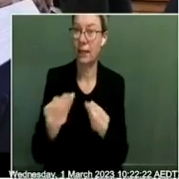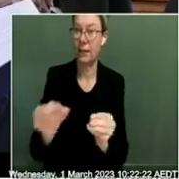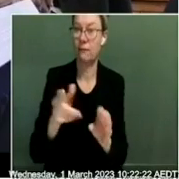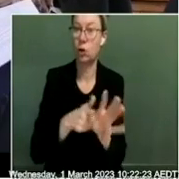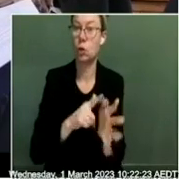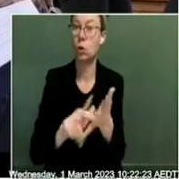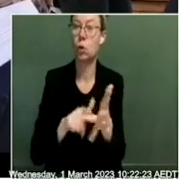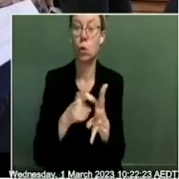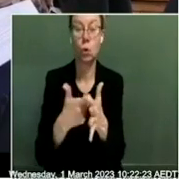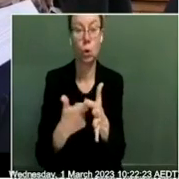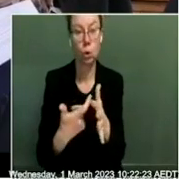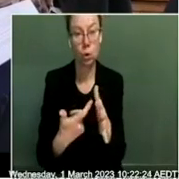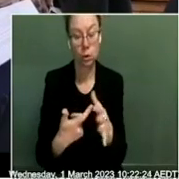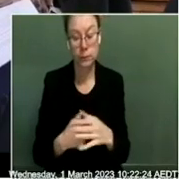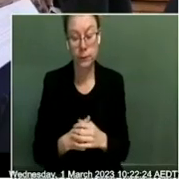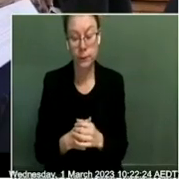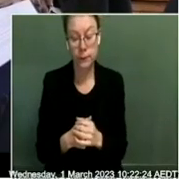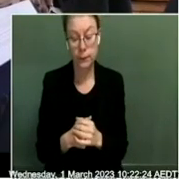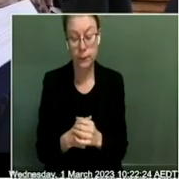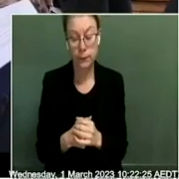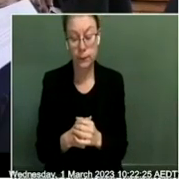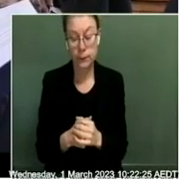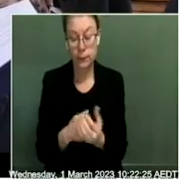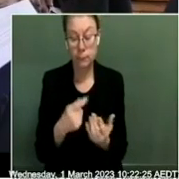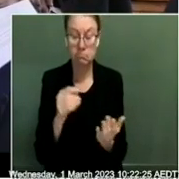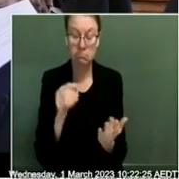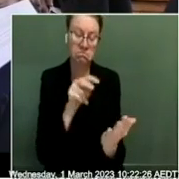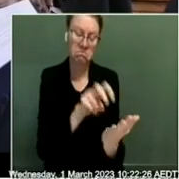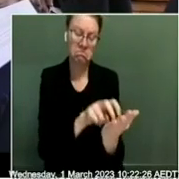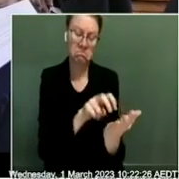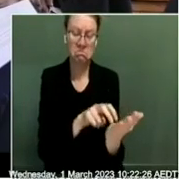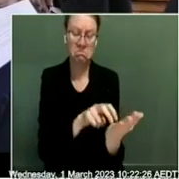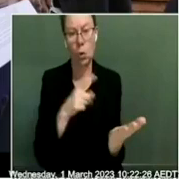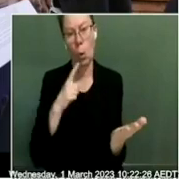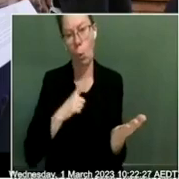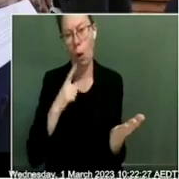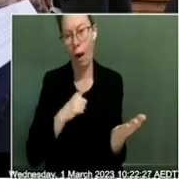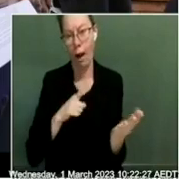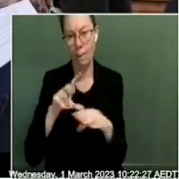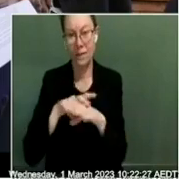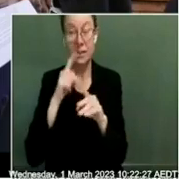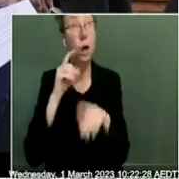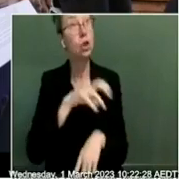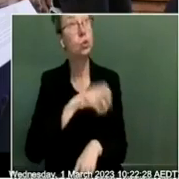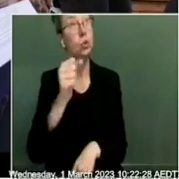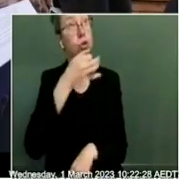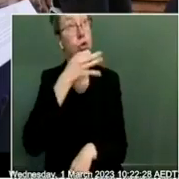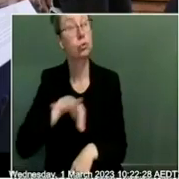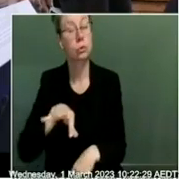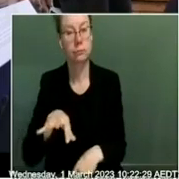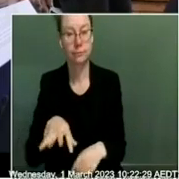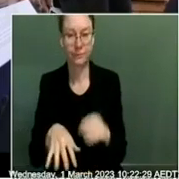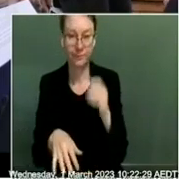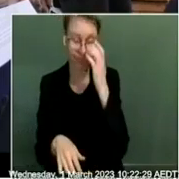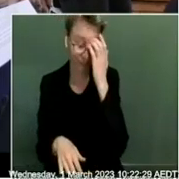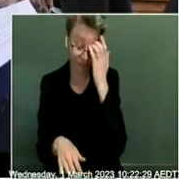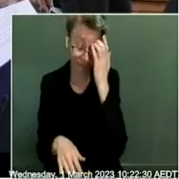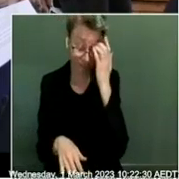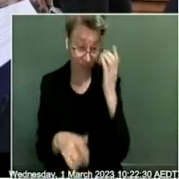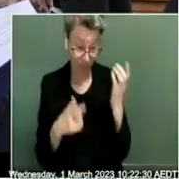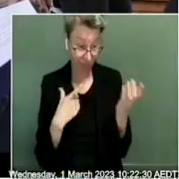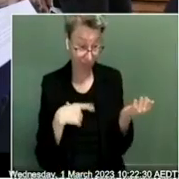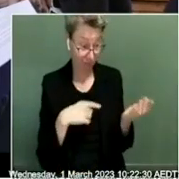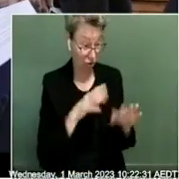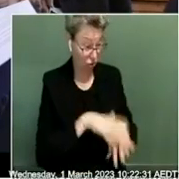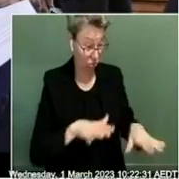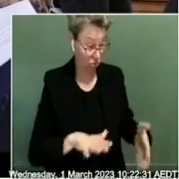the reasons why, you know, they took the children, because they were loved and they were happy and they were cared for, you know. There